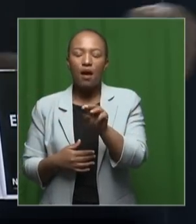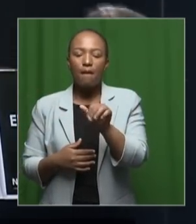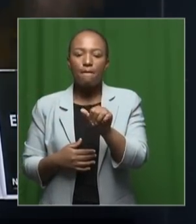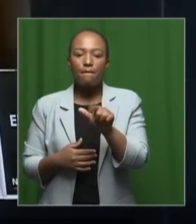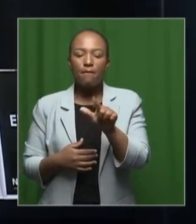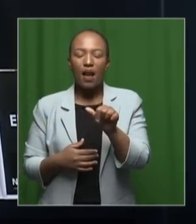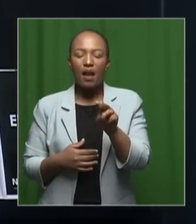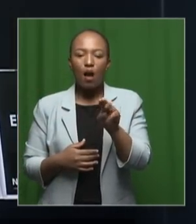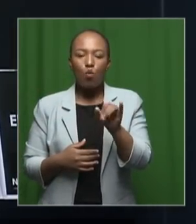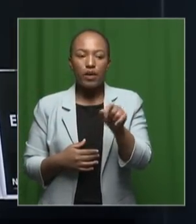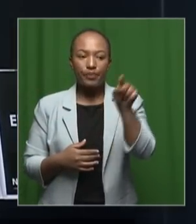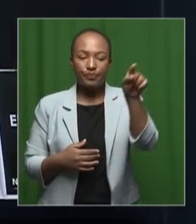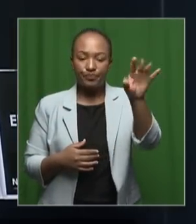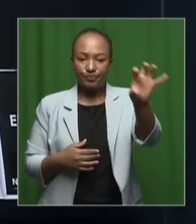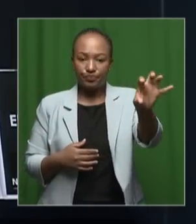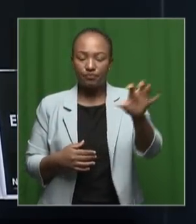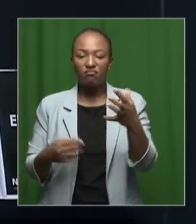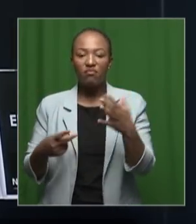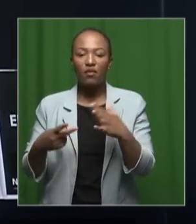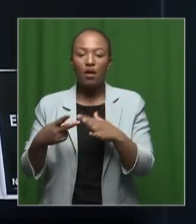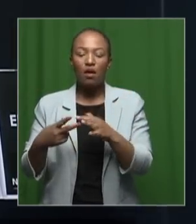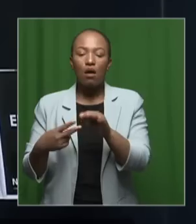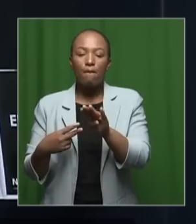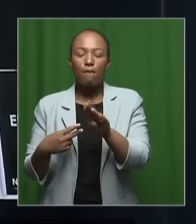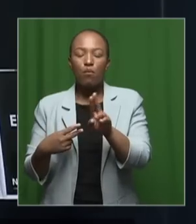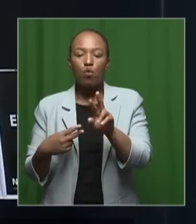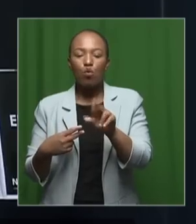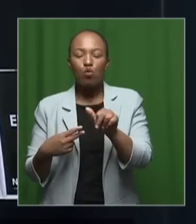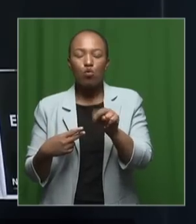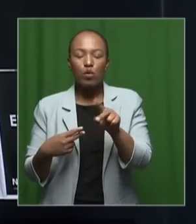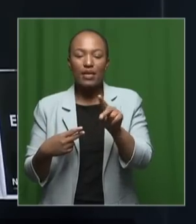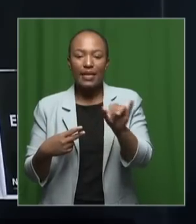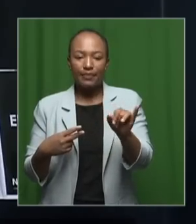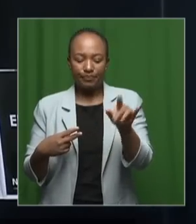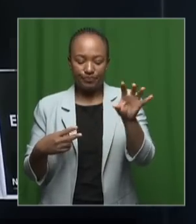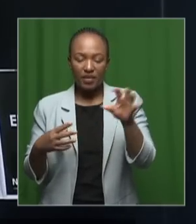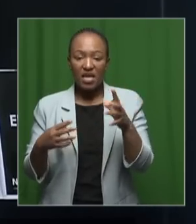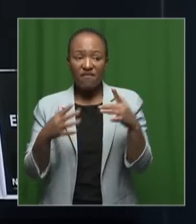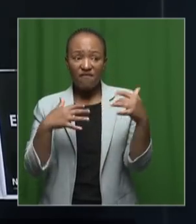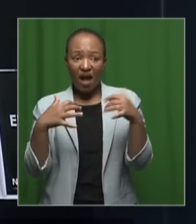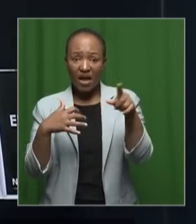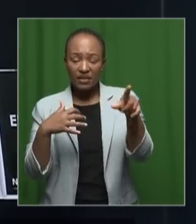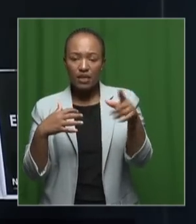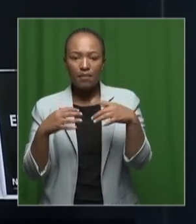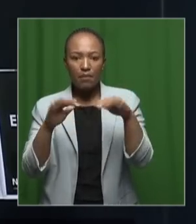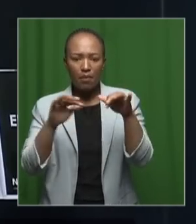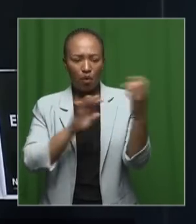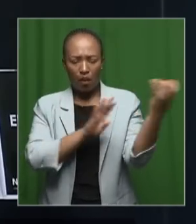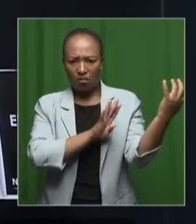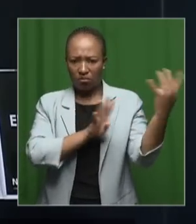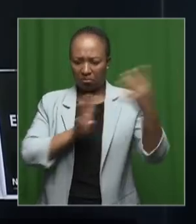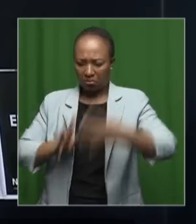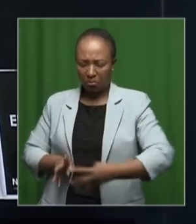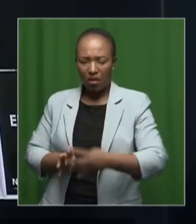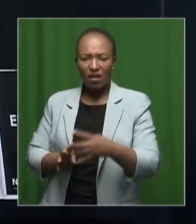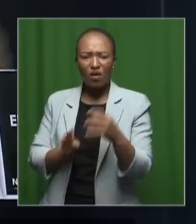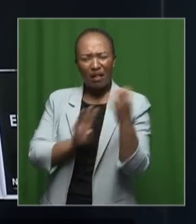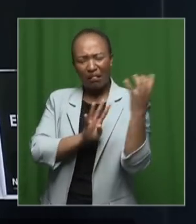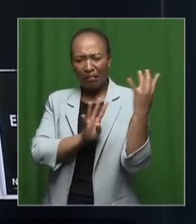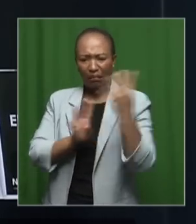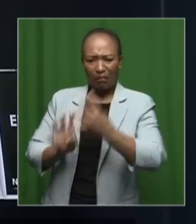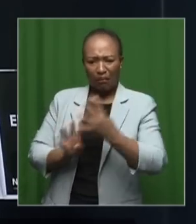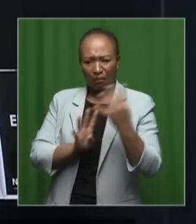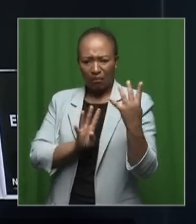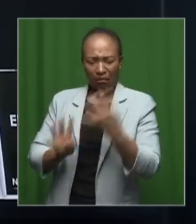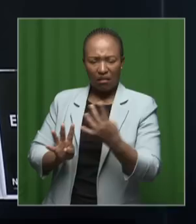people can come in here that are fighting. We have a problem in this country. We have a serious